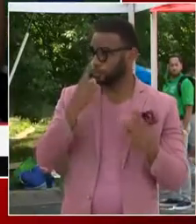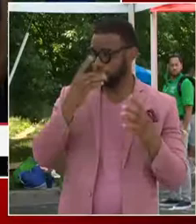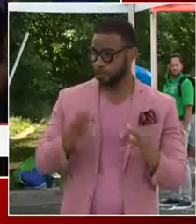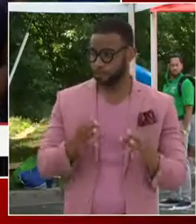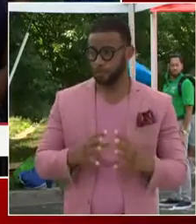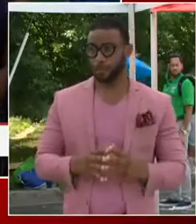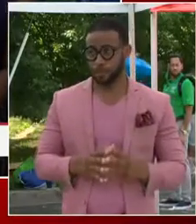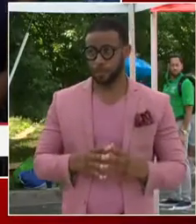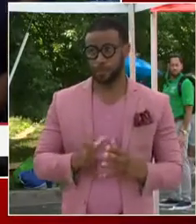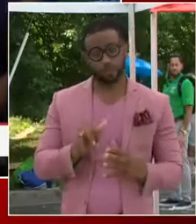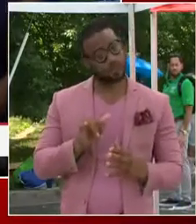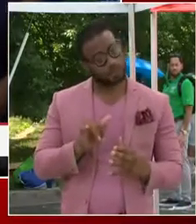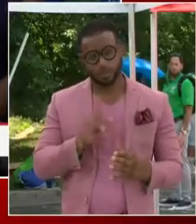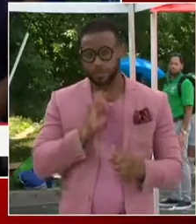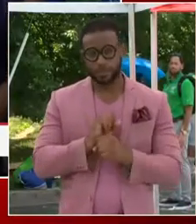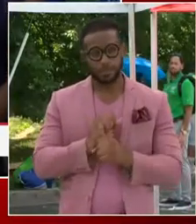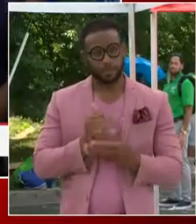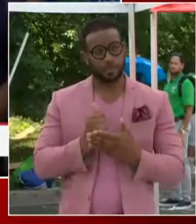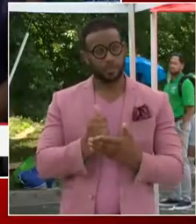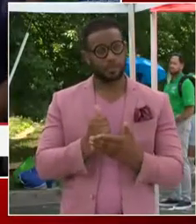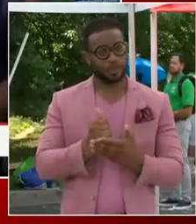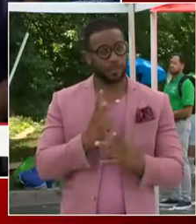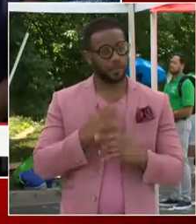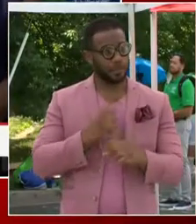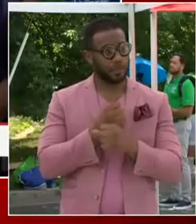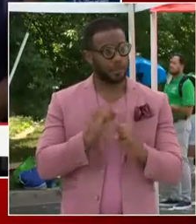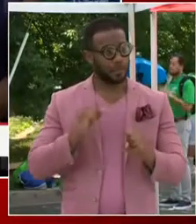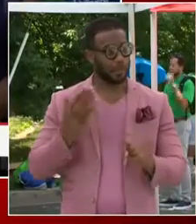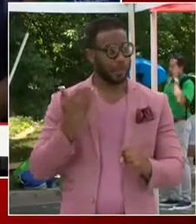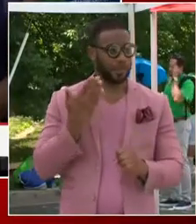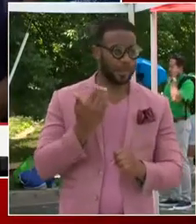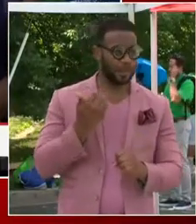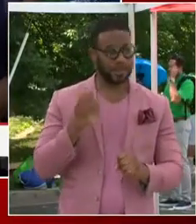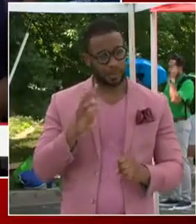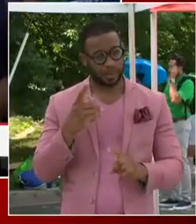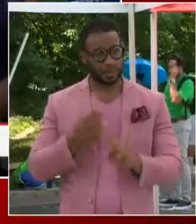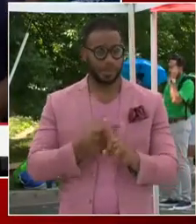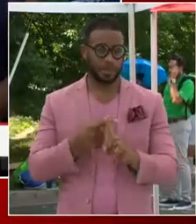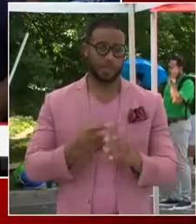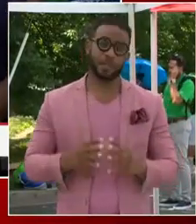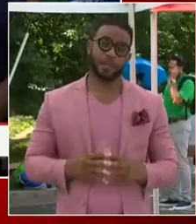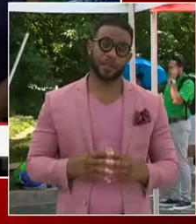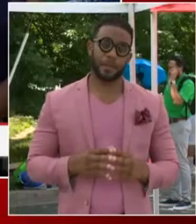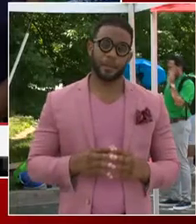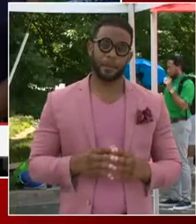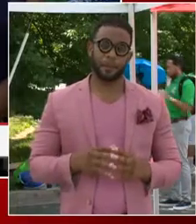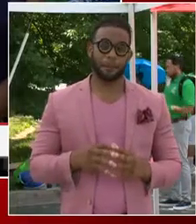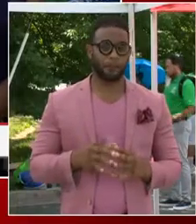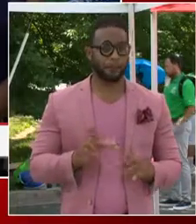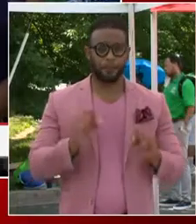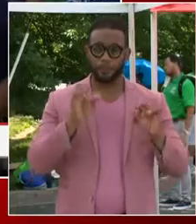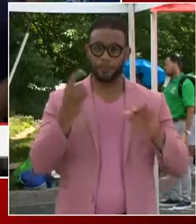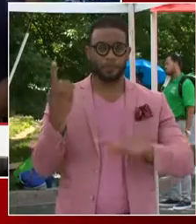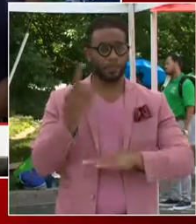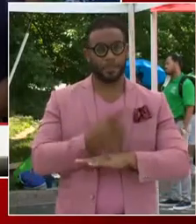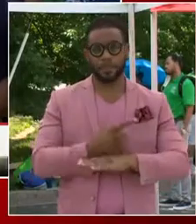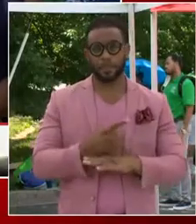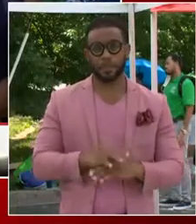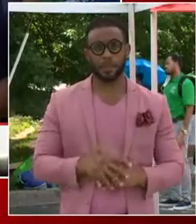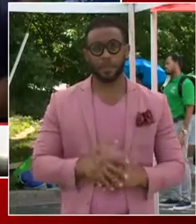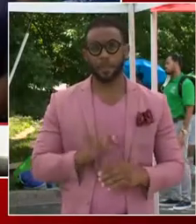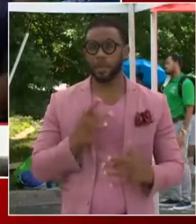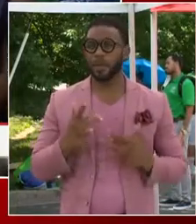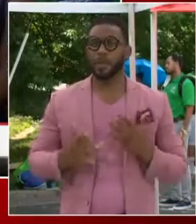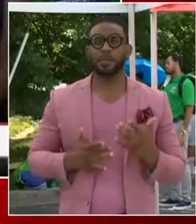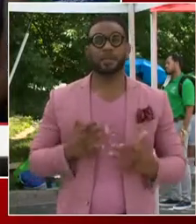decisions that undoubtedly helped to keep us safe over the past 15 to 16 months. So this is a remarkable day. We're